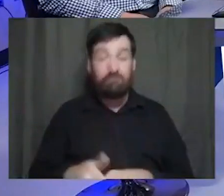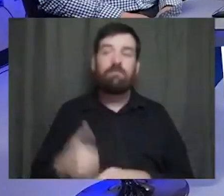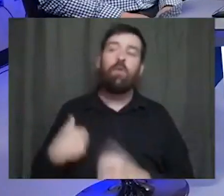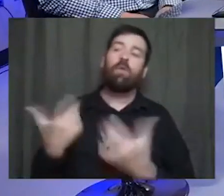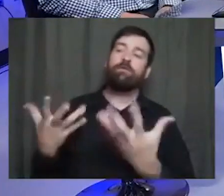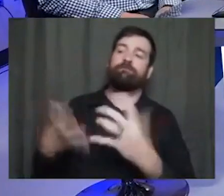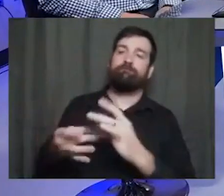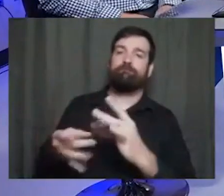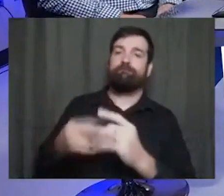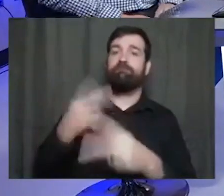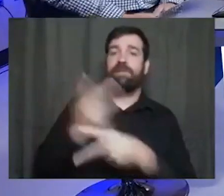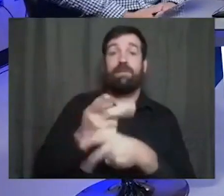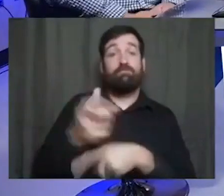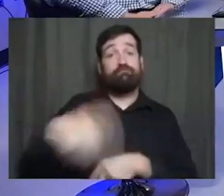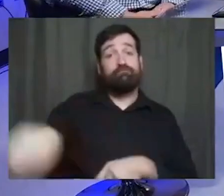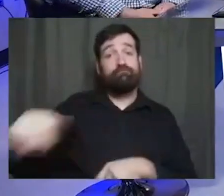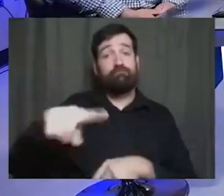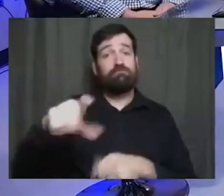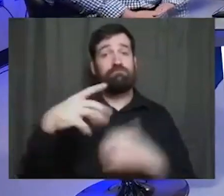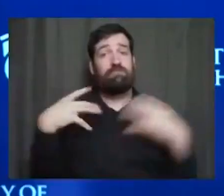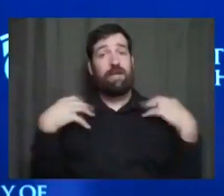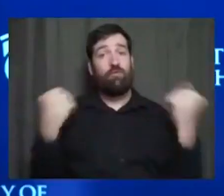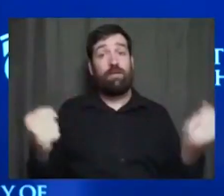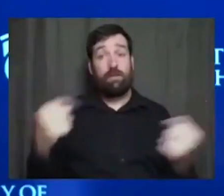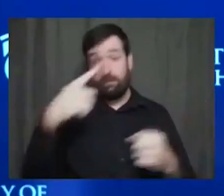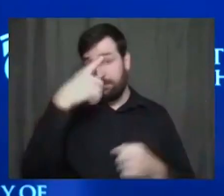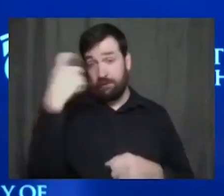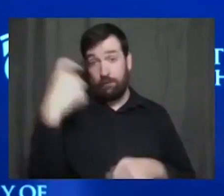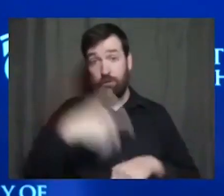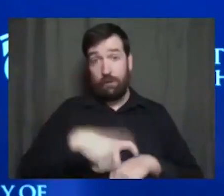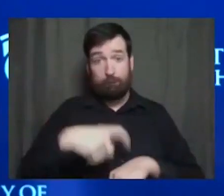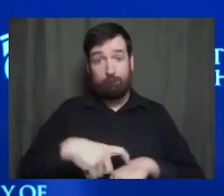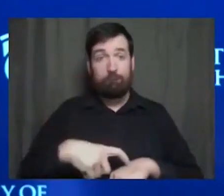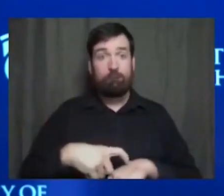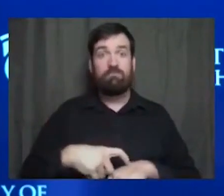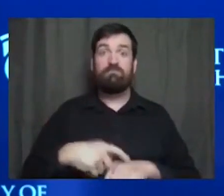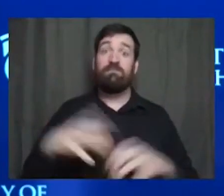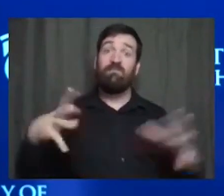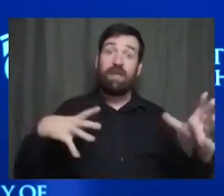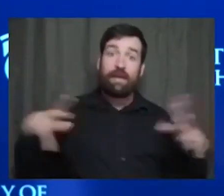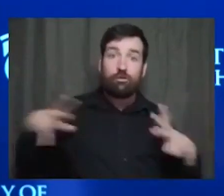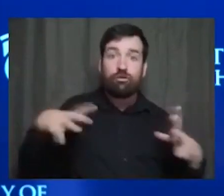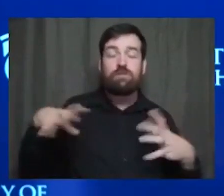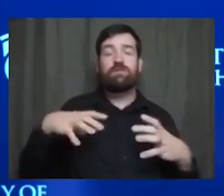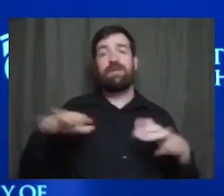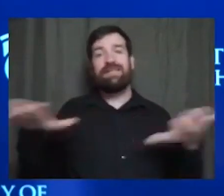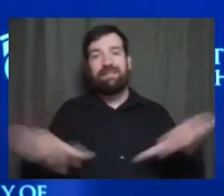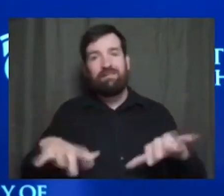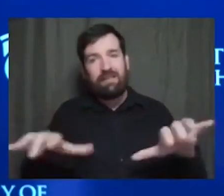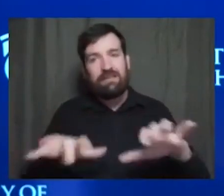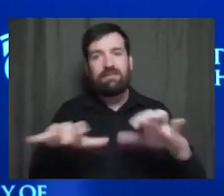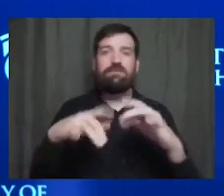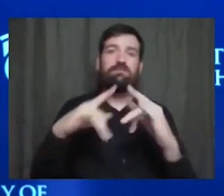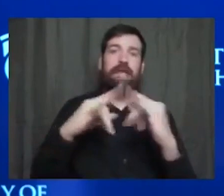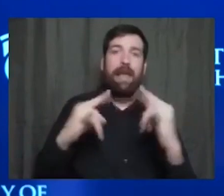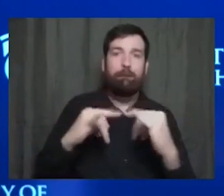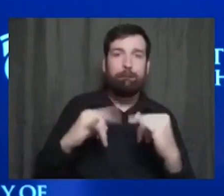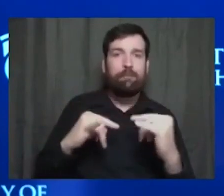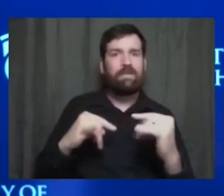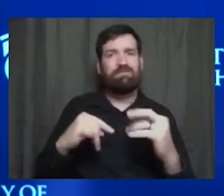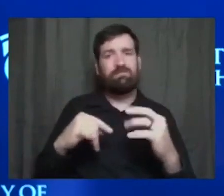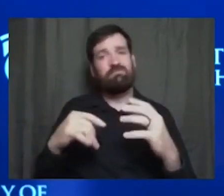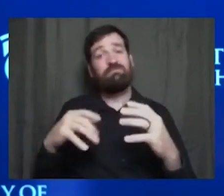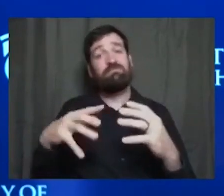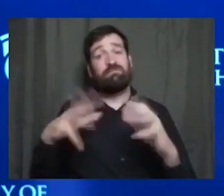yourselves healthy as we go into the summer months and have vacations and activities and camps. Get the kids vaccinated.